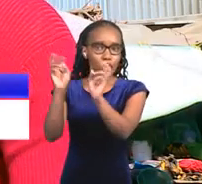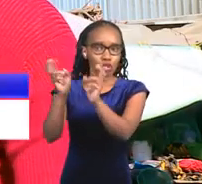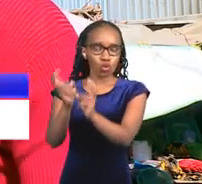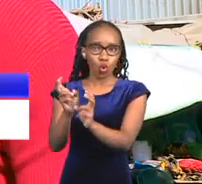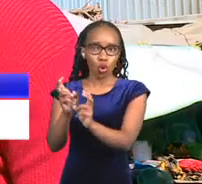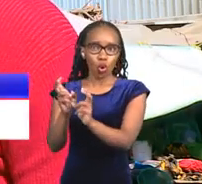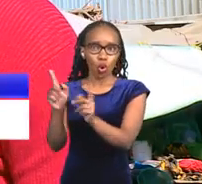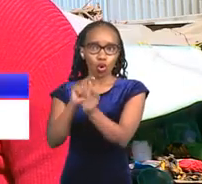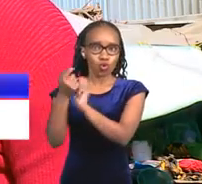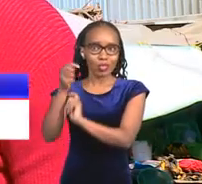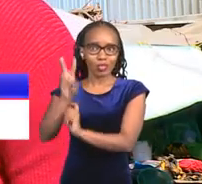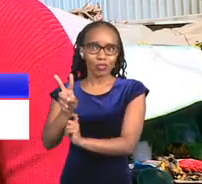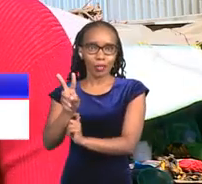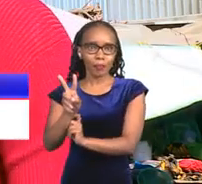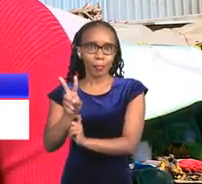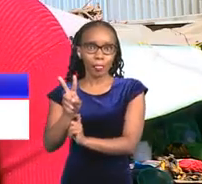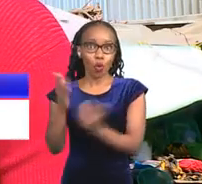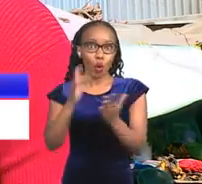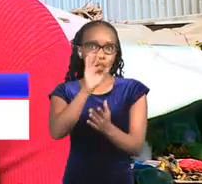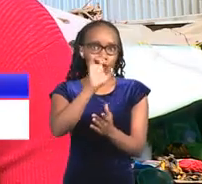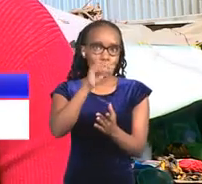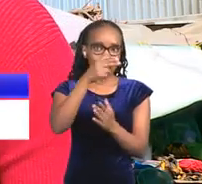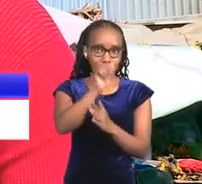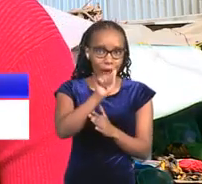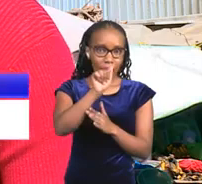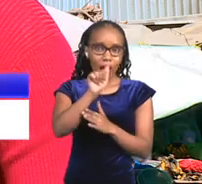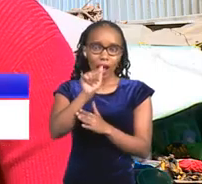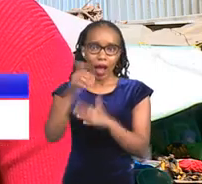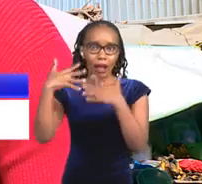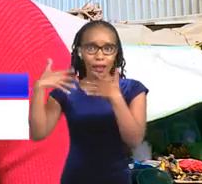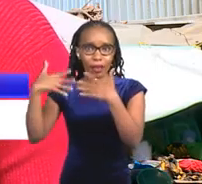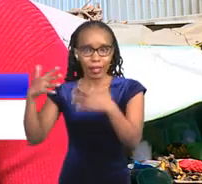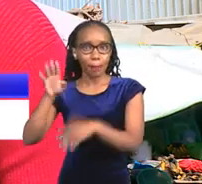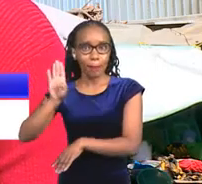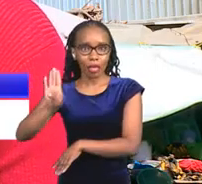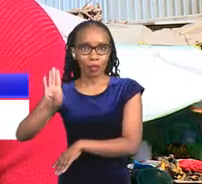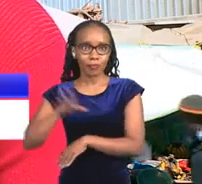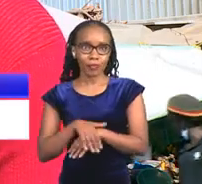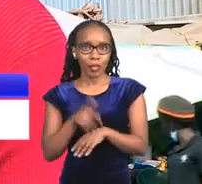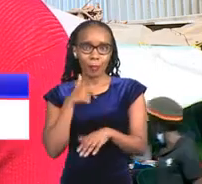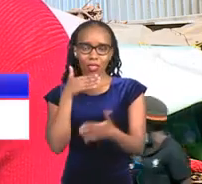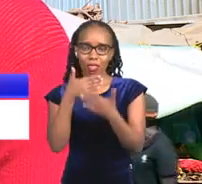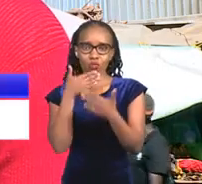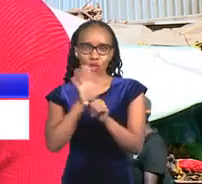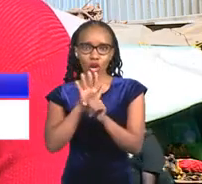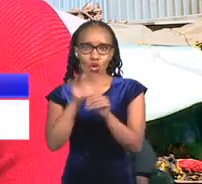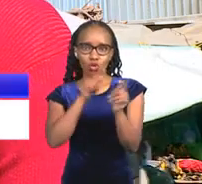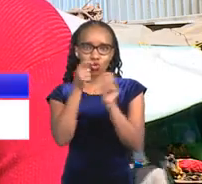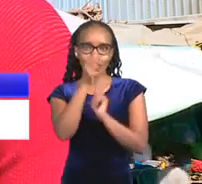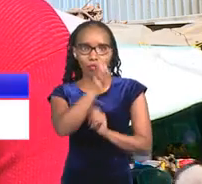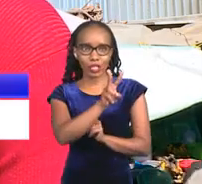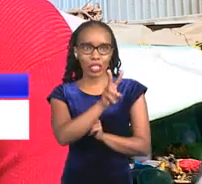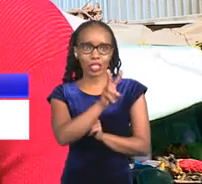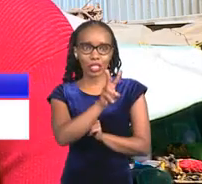here, Fedha and Gate B. And right now it's very okay, very sufficient, things can move easily. Yeah, and I'm so much grateful for Switch TV for coming